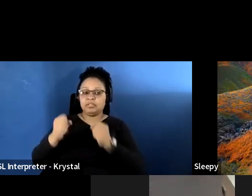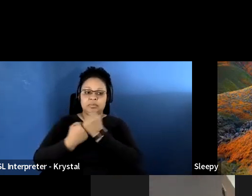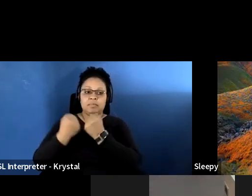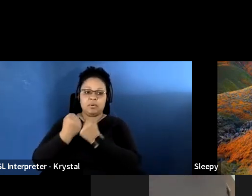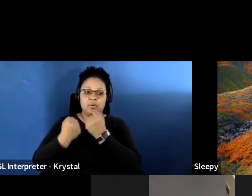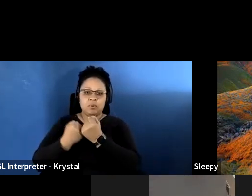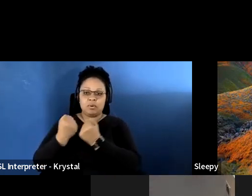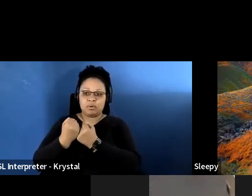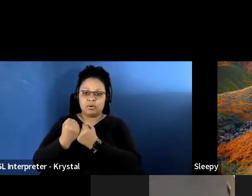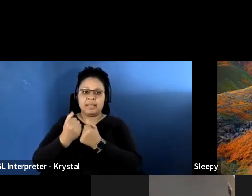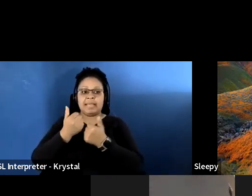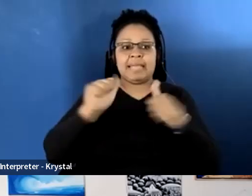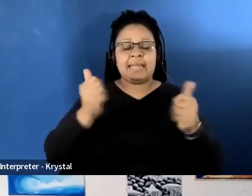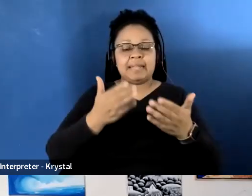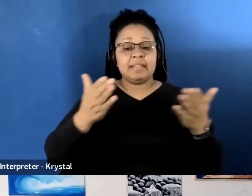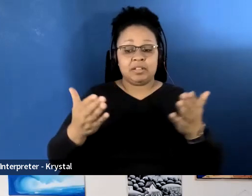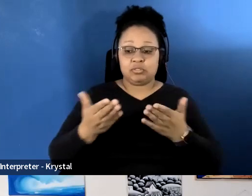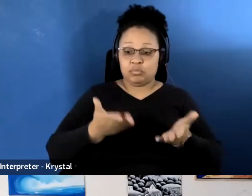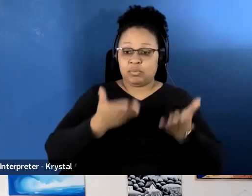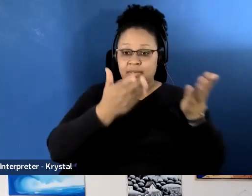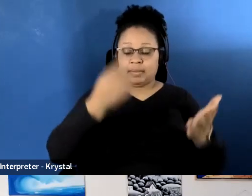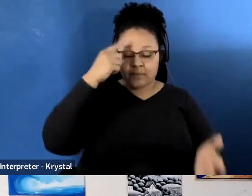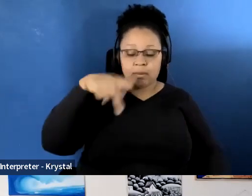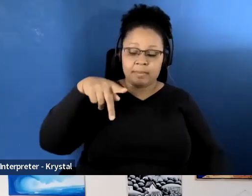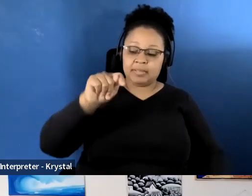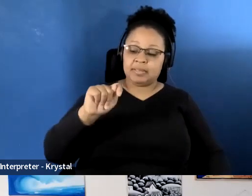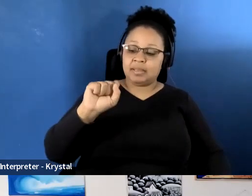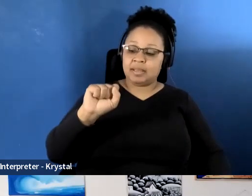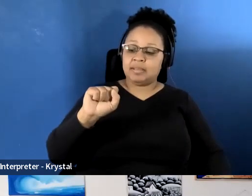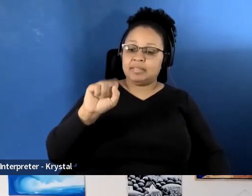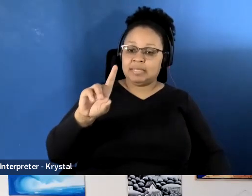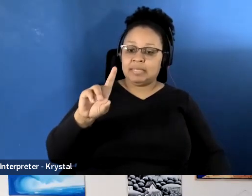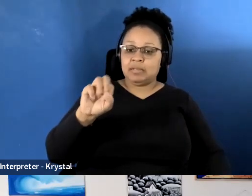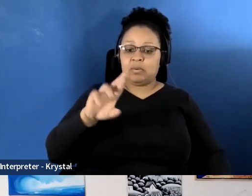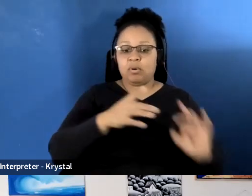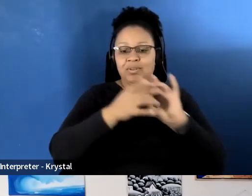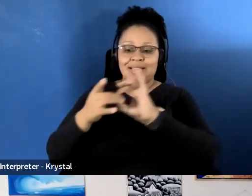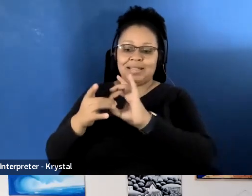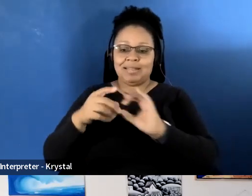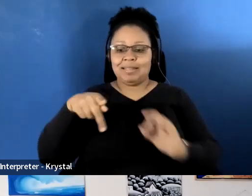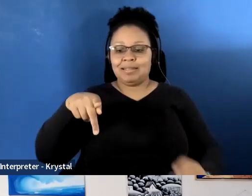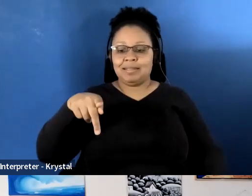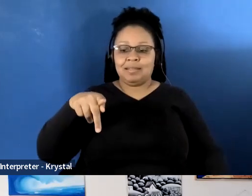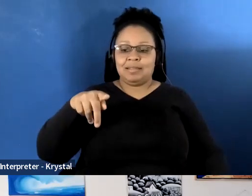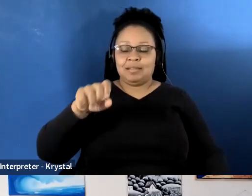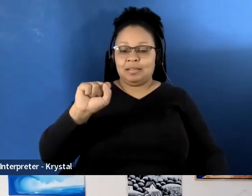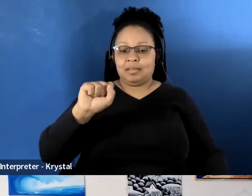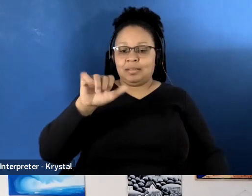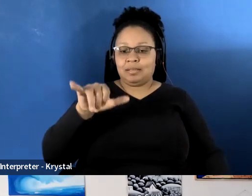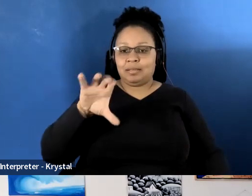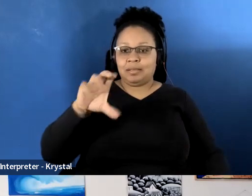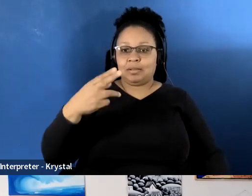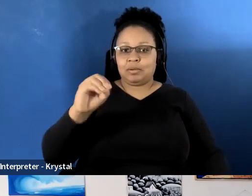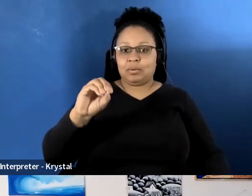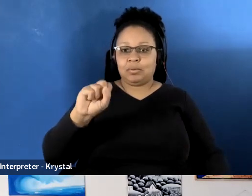have anything to recommend about like PTSD and PTSD related psychosis, that would be great. But